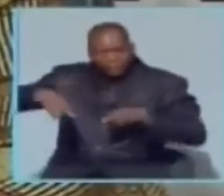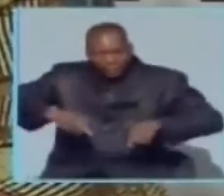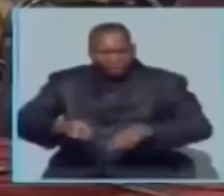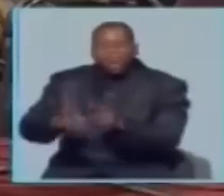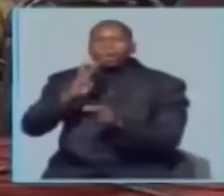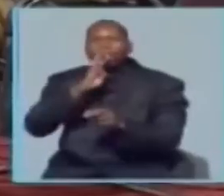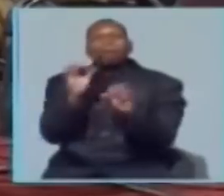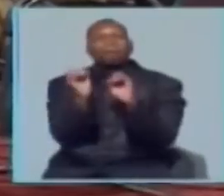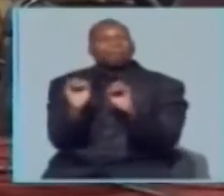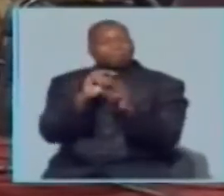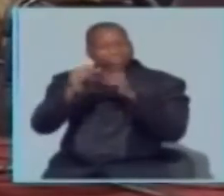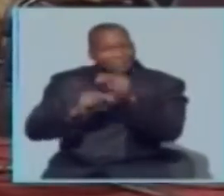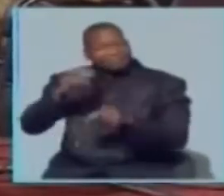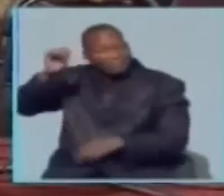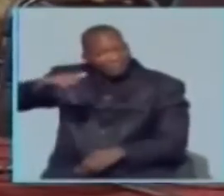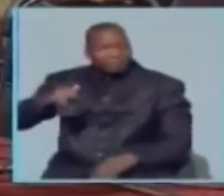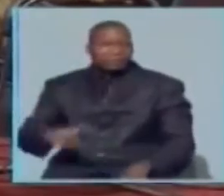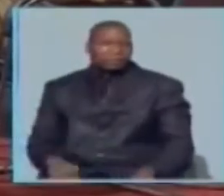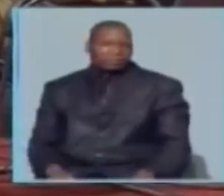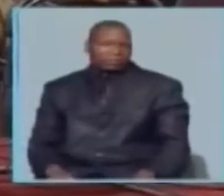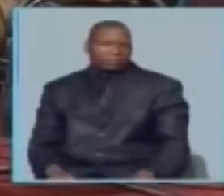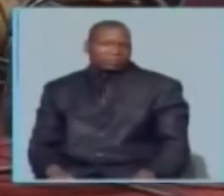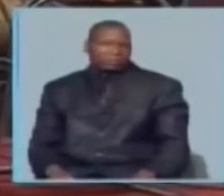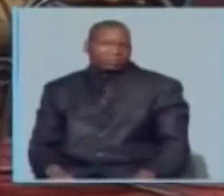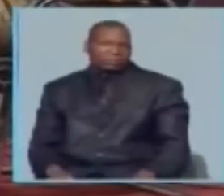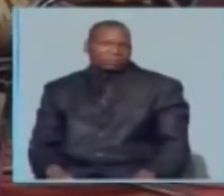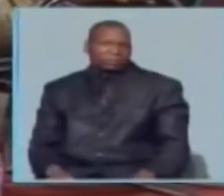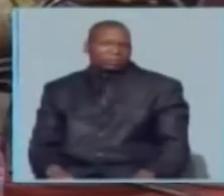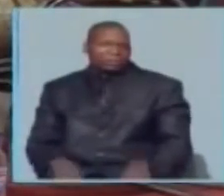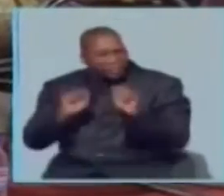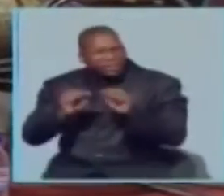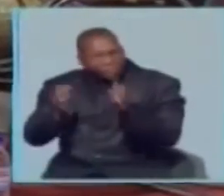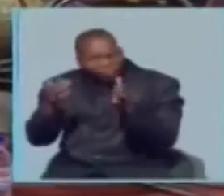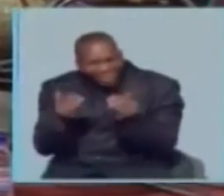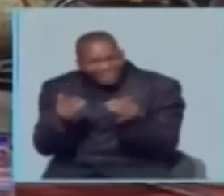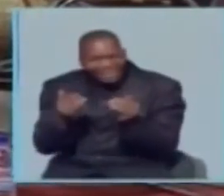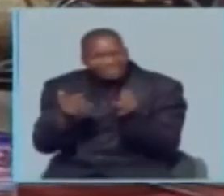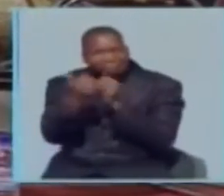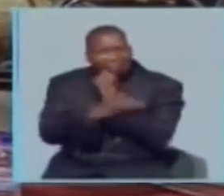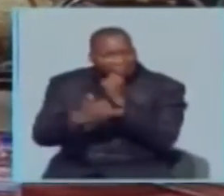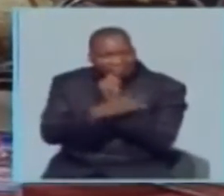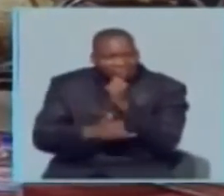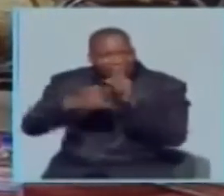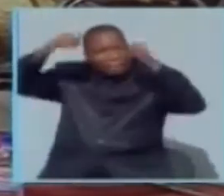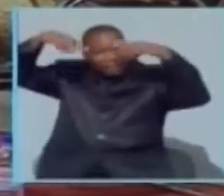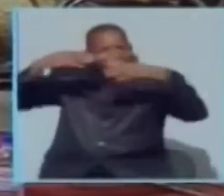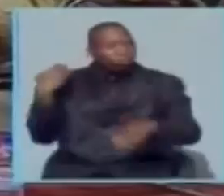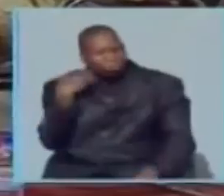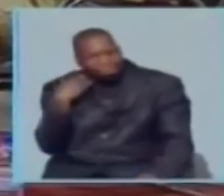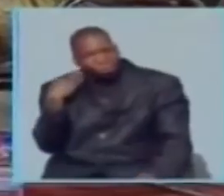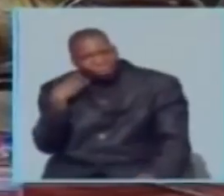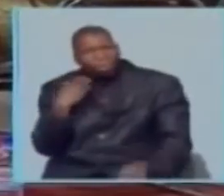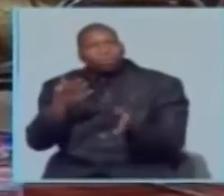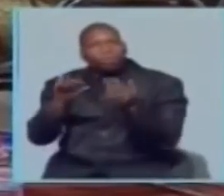is no water in the rivers. Who would want the whole country to be experiencing such electricity shortages? Because